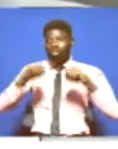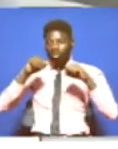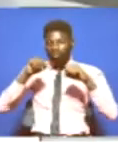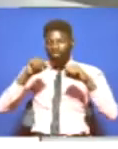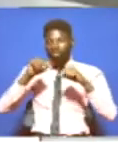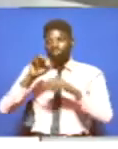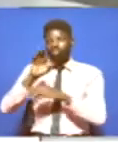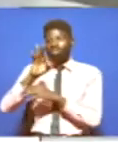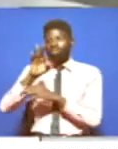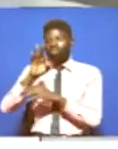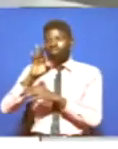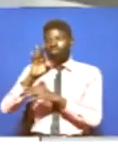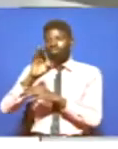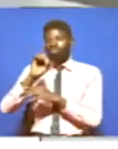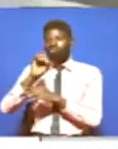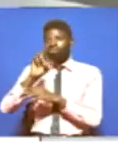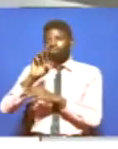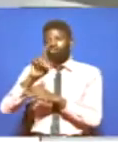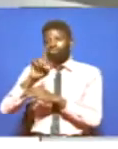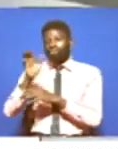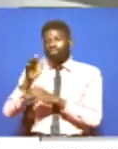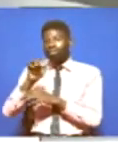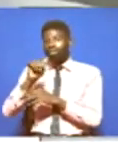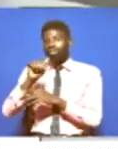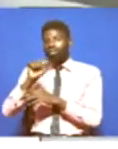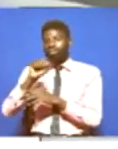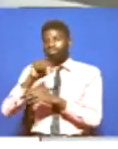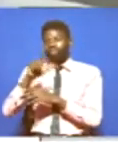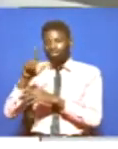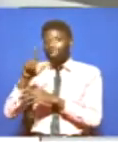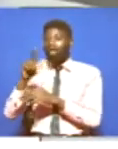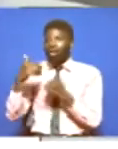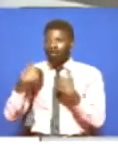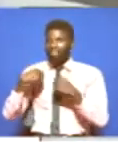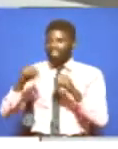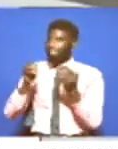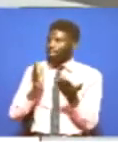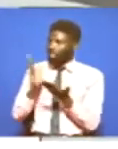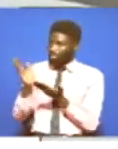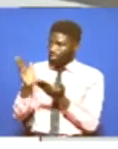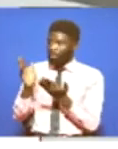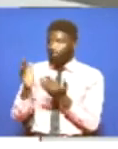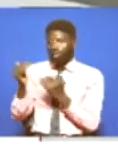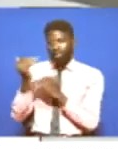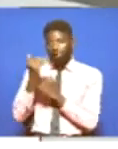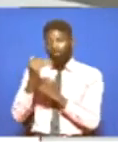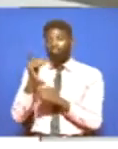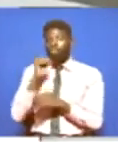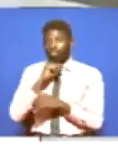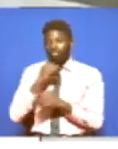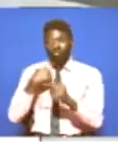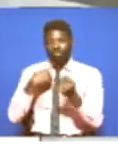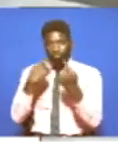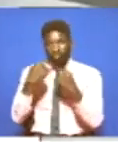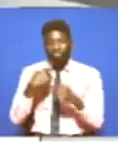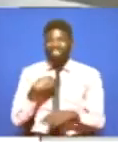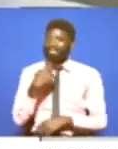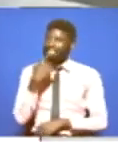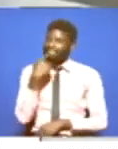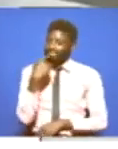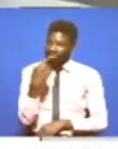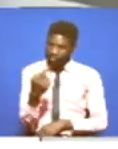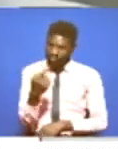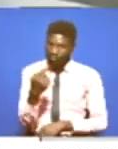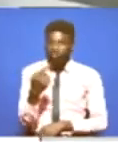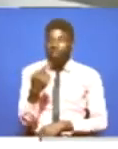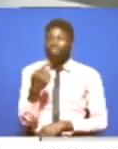to witness what he said that I am saying. And because you've given me that opportunity, may I say that for